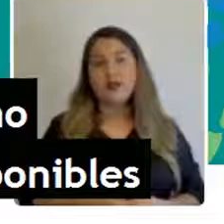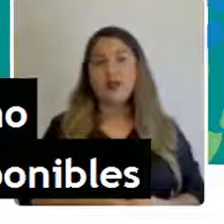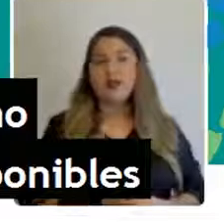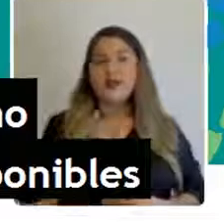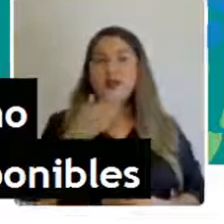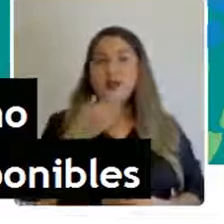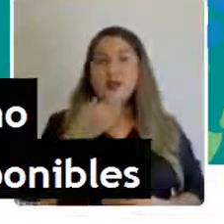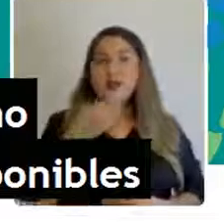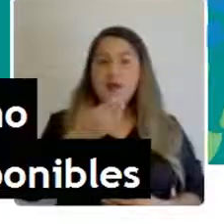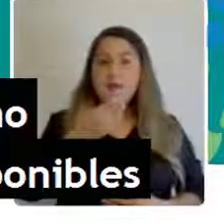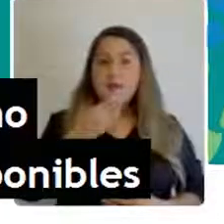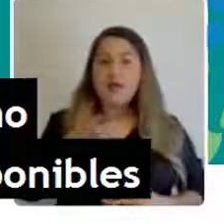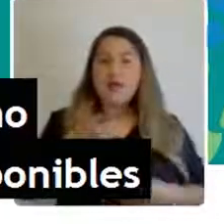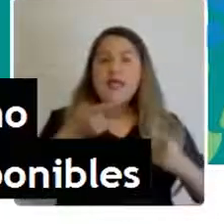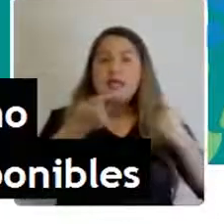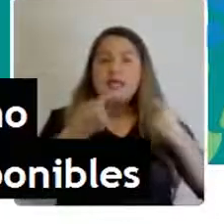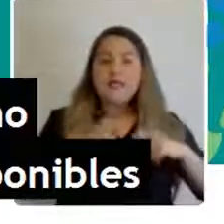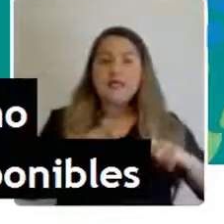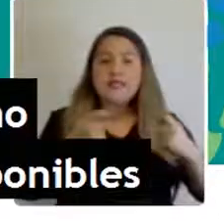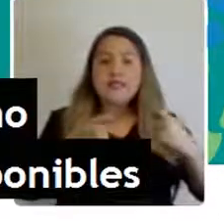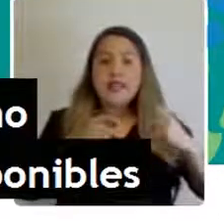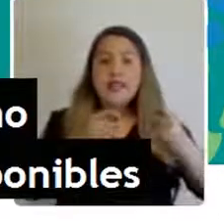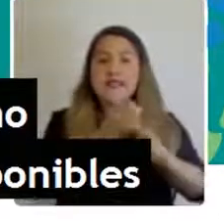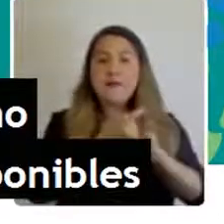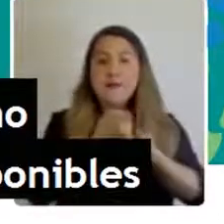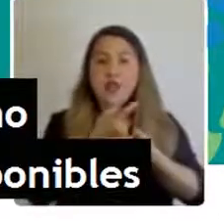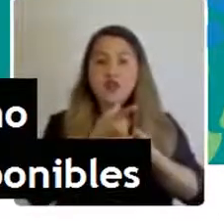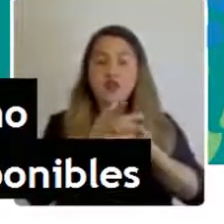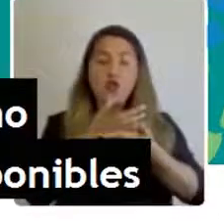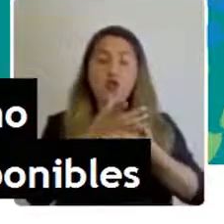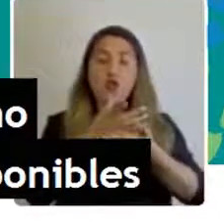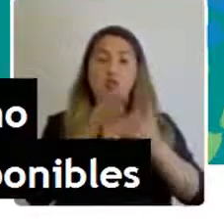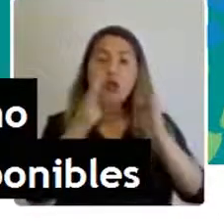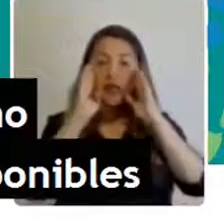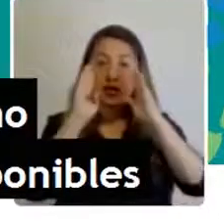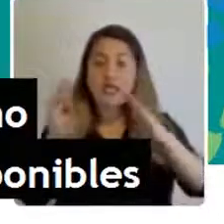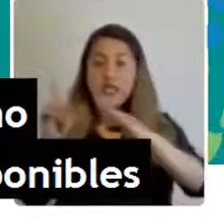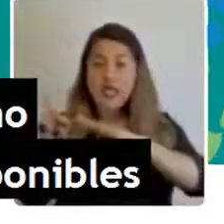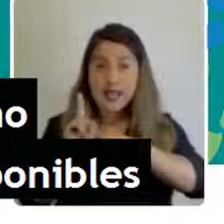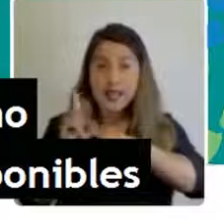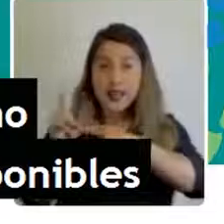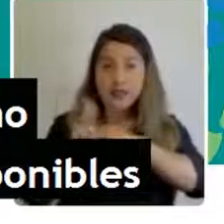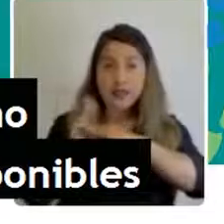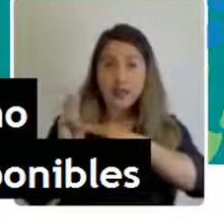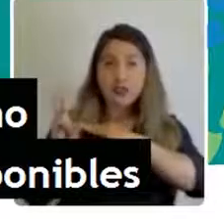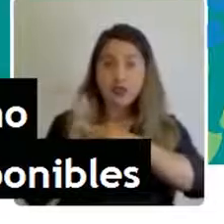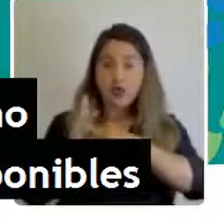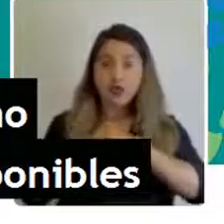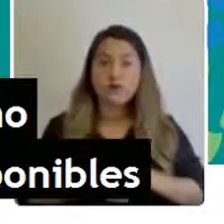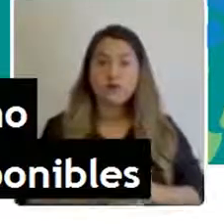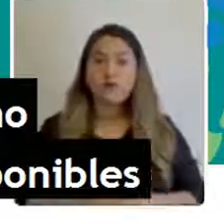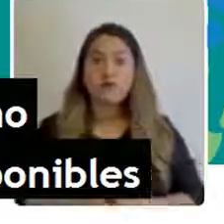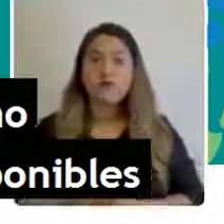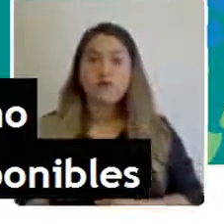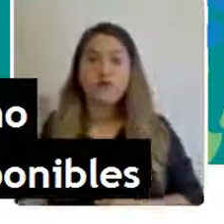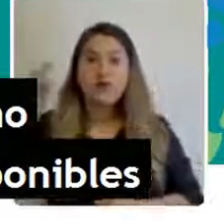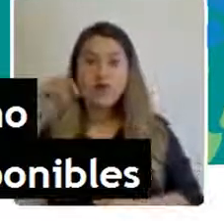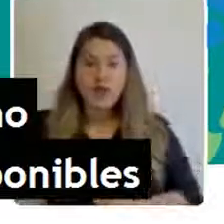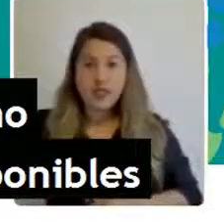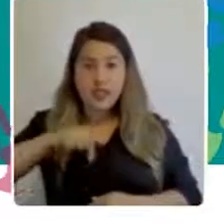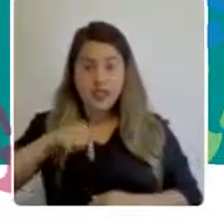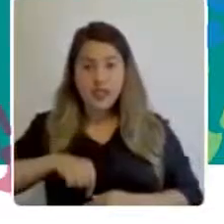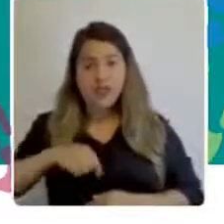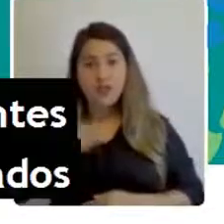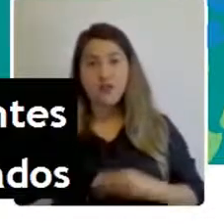just it will occur as soon as people feel that there are sufficient vaccines